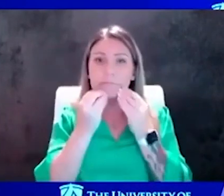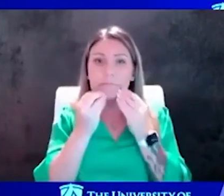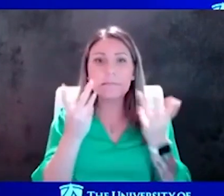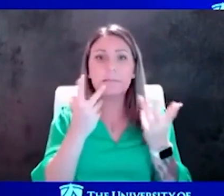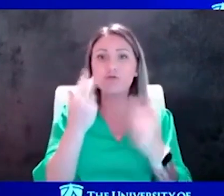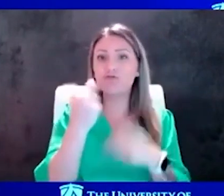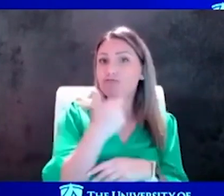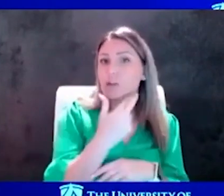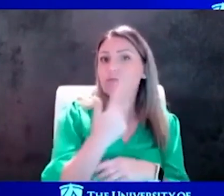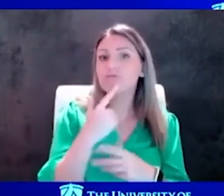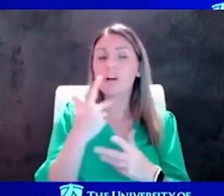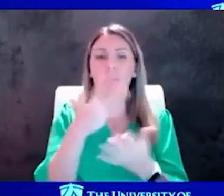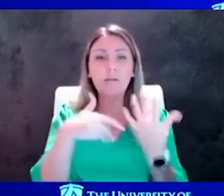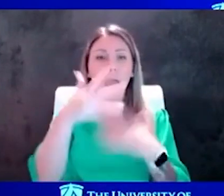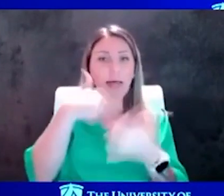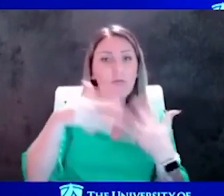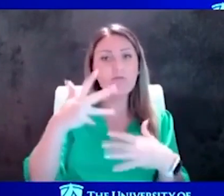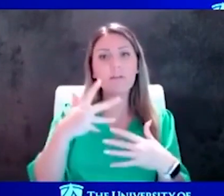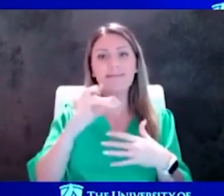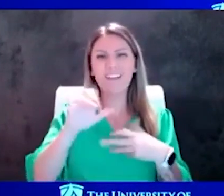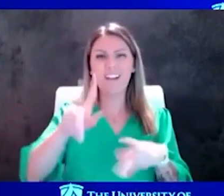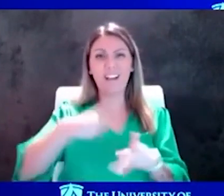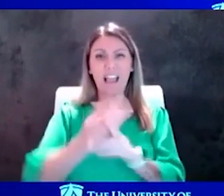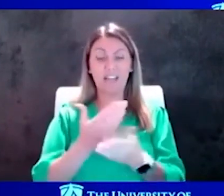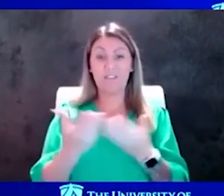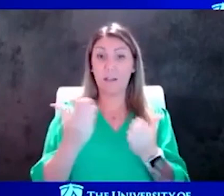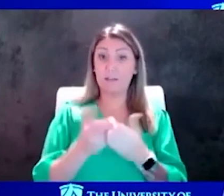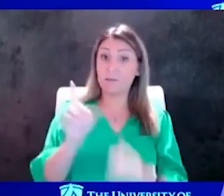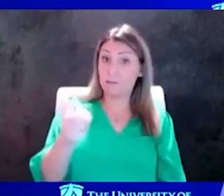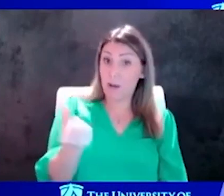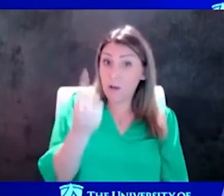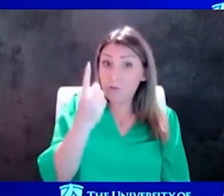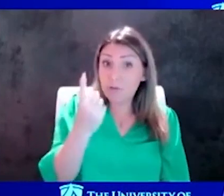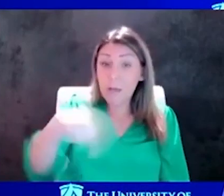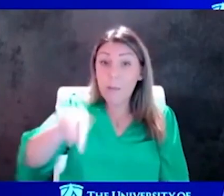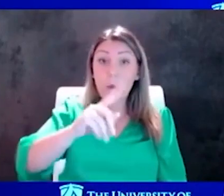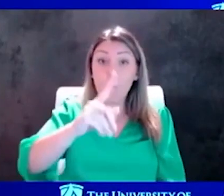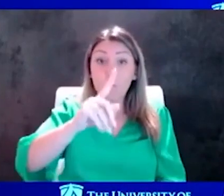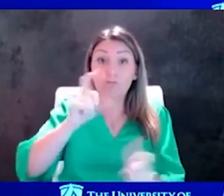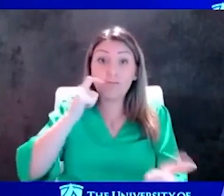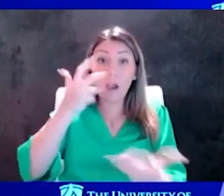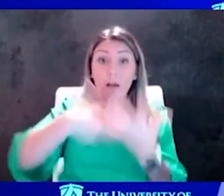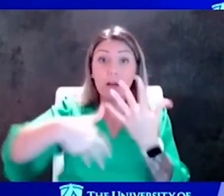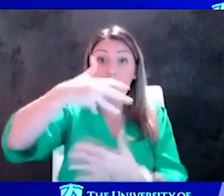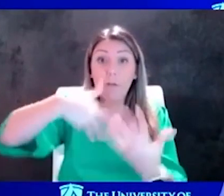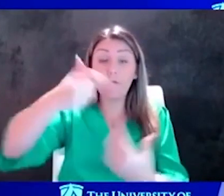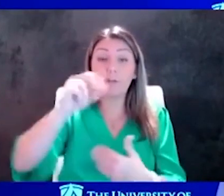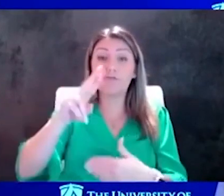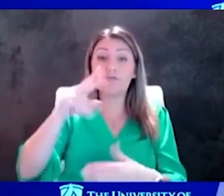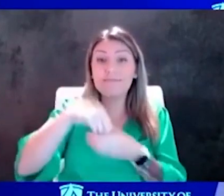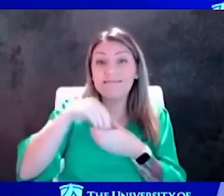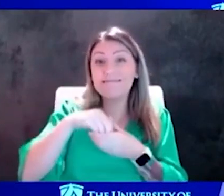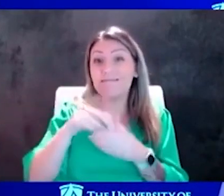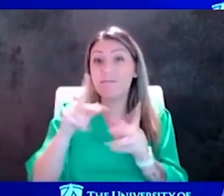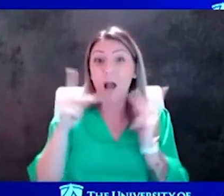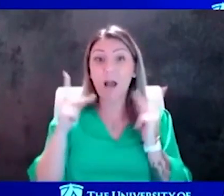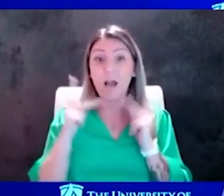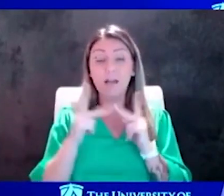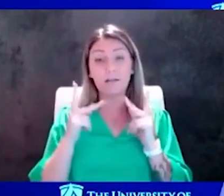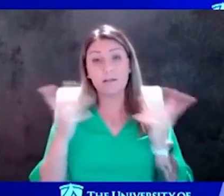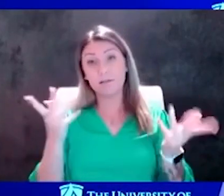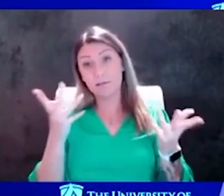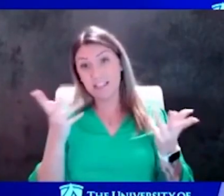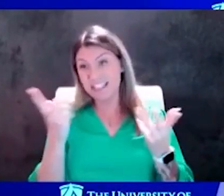and gatherings and things of that nature. Just understand, if you go to those larger gatherings or those indoor places, there is likely somebody there who